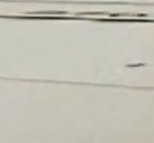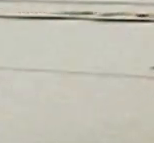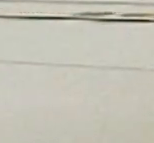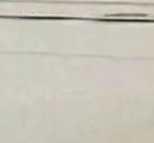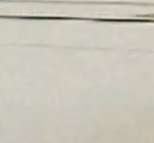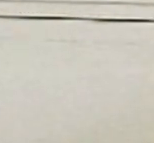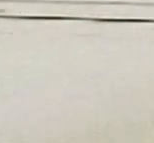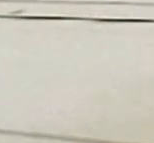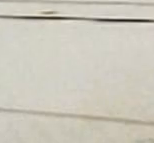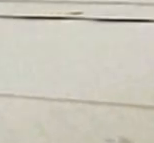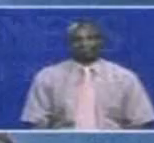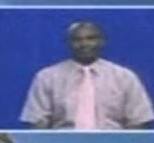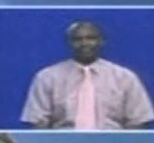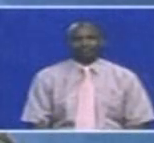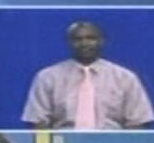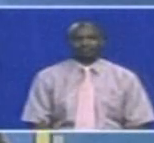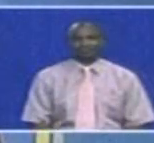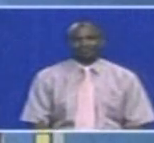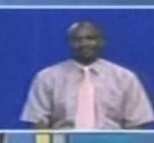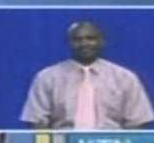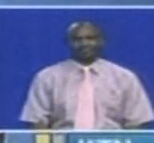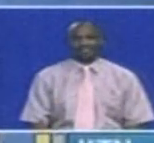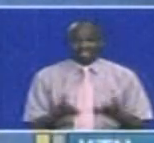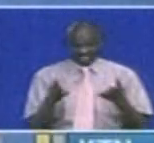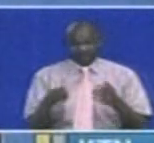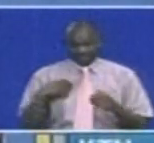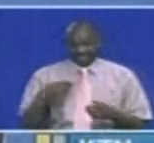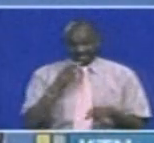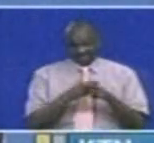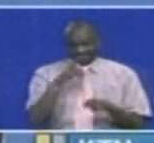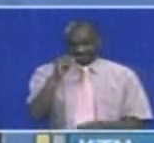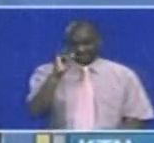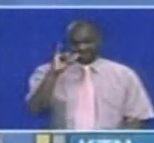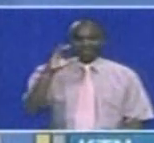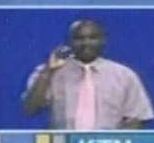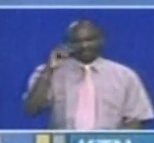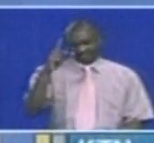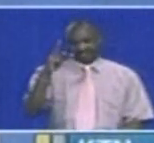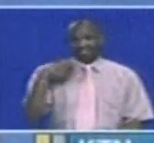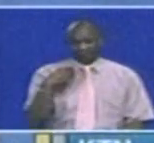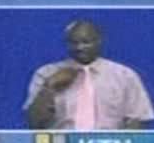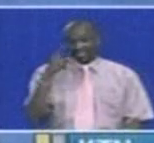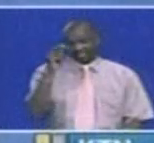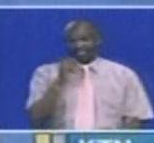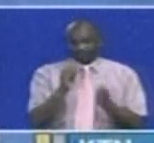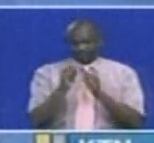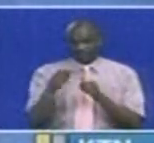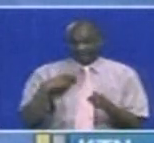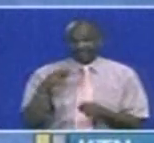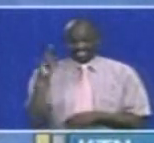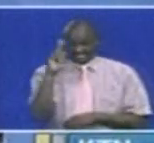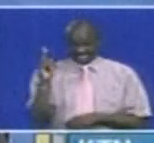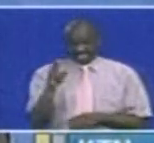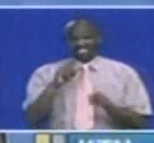KTN Business in association with... All right, I'm Nicholas Mudimba. This is KTN Sports. The Azzurri, Italy's under-20 national